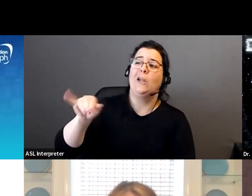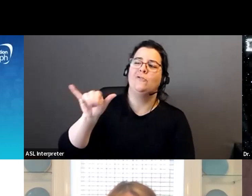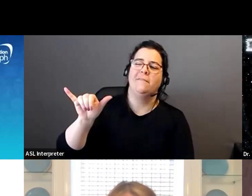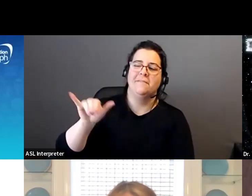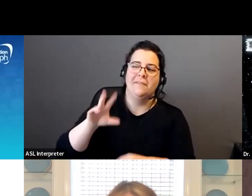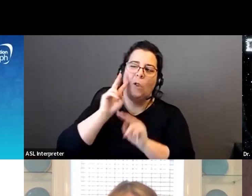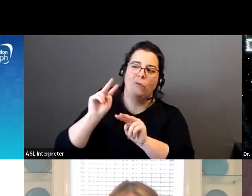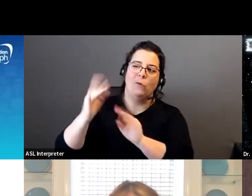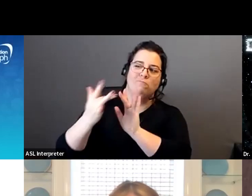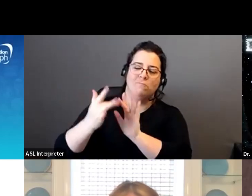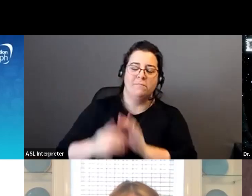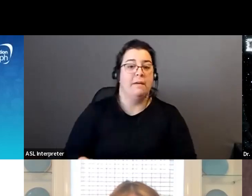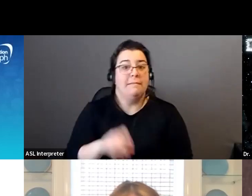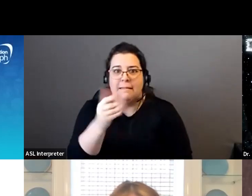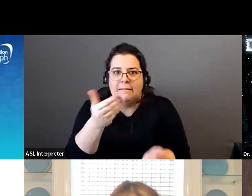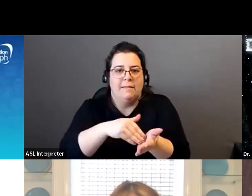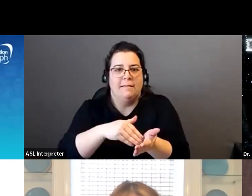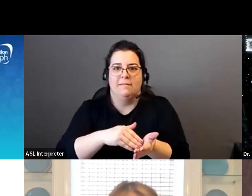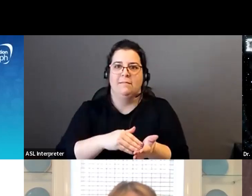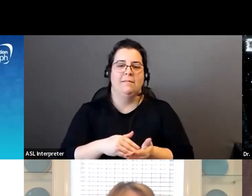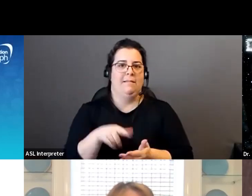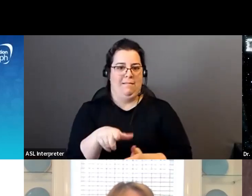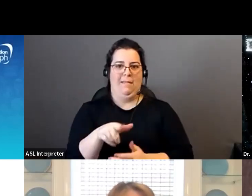their show. I'm there to steer the ship.